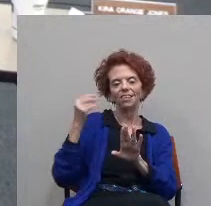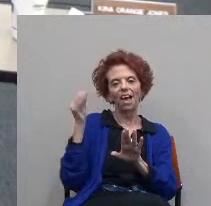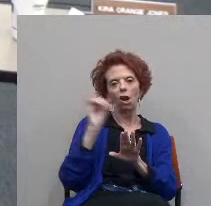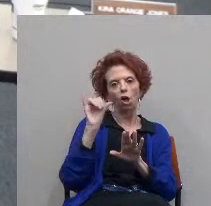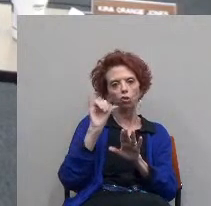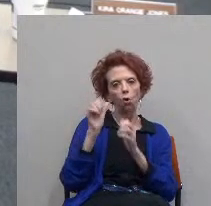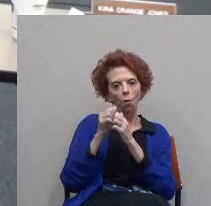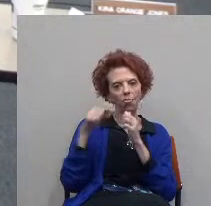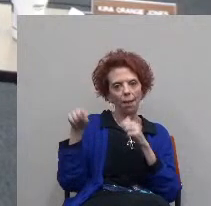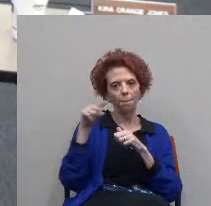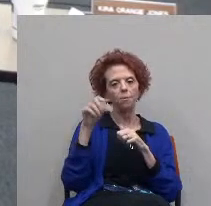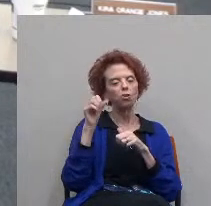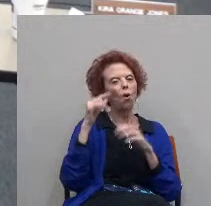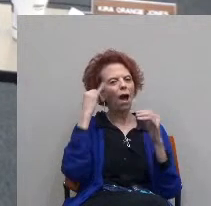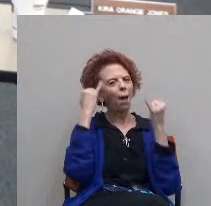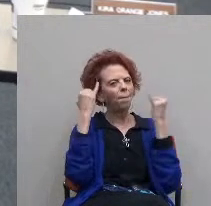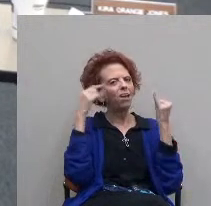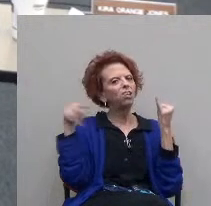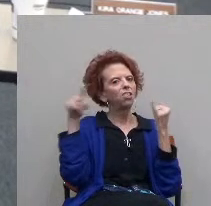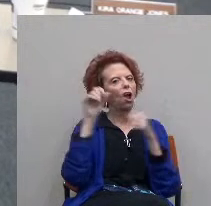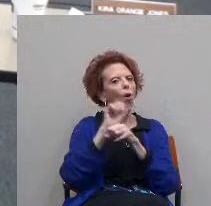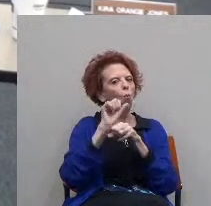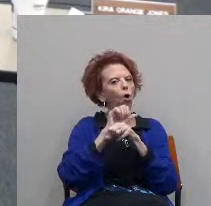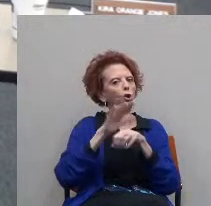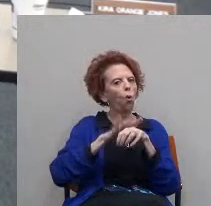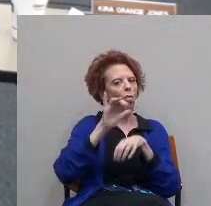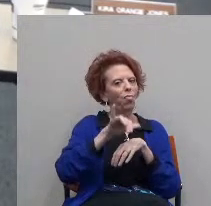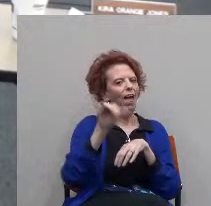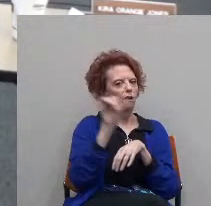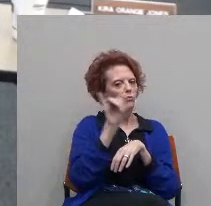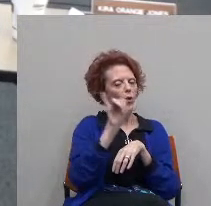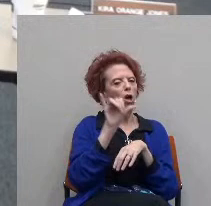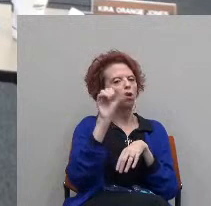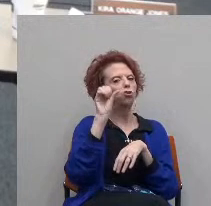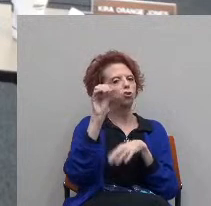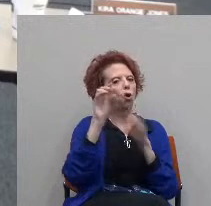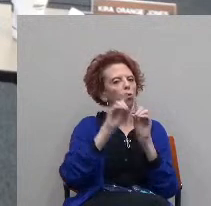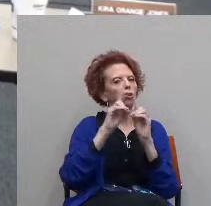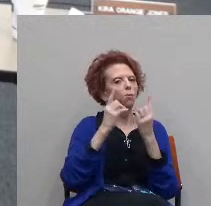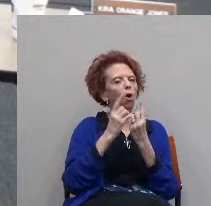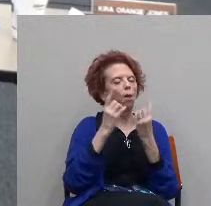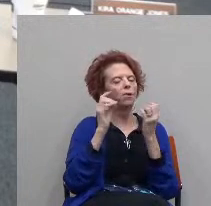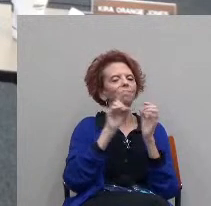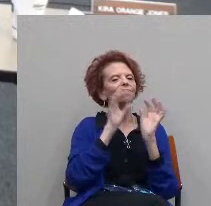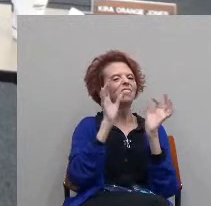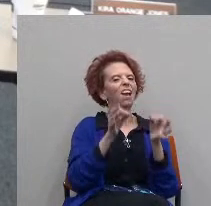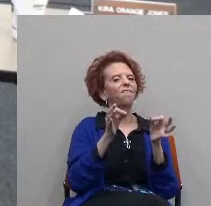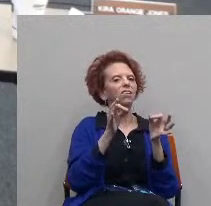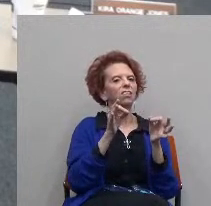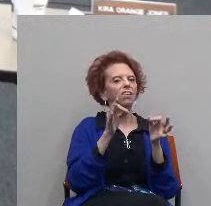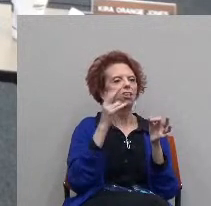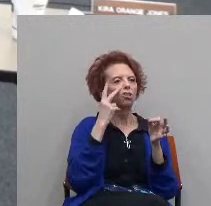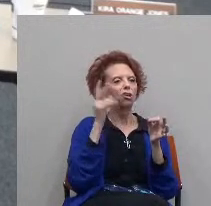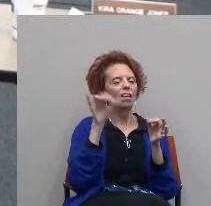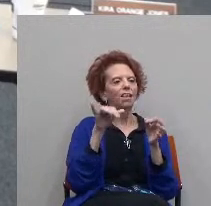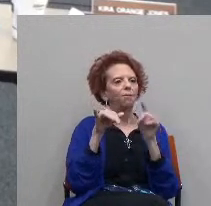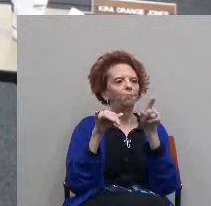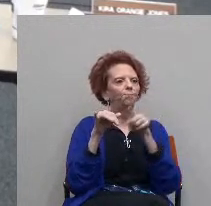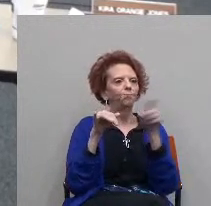them. So I imagine that they're working on this as well. So the department definitely is looking at